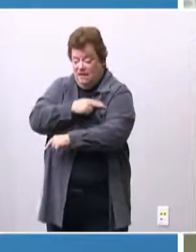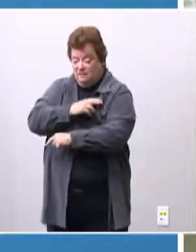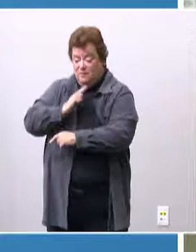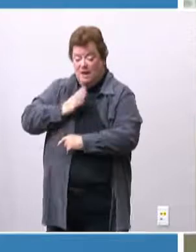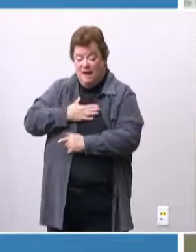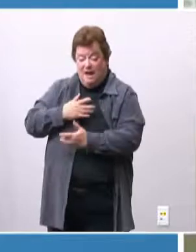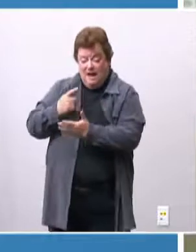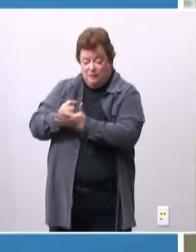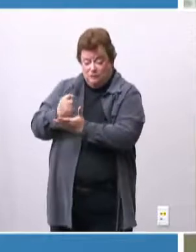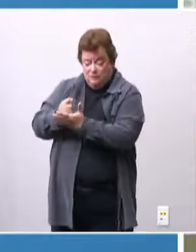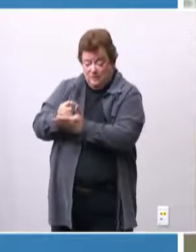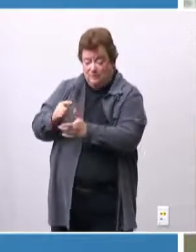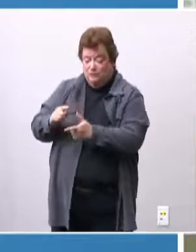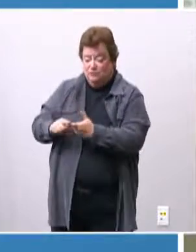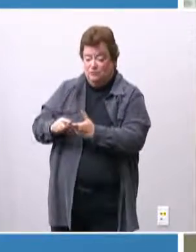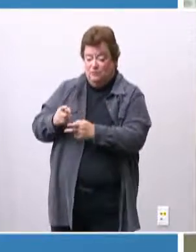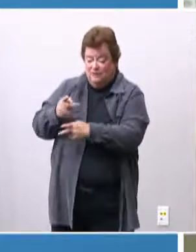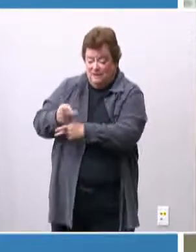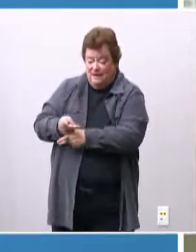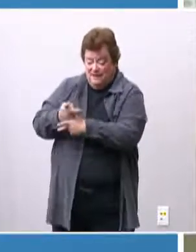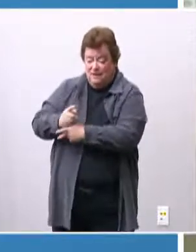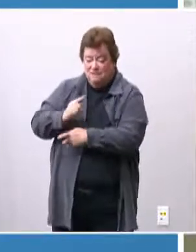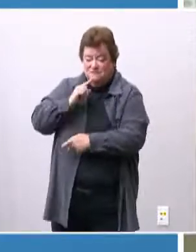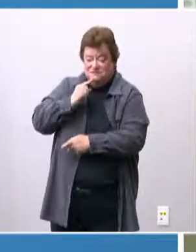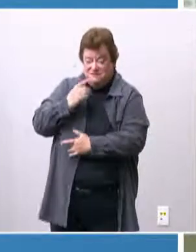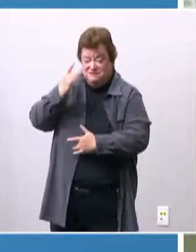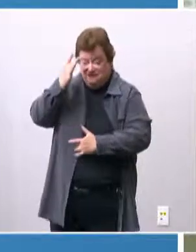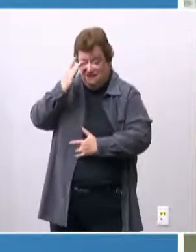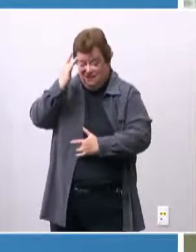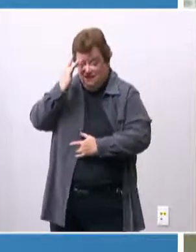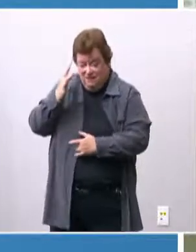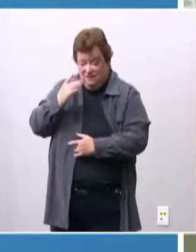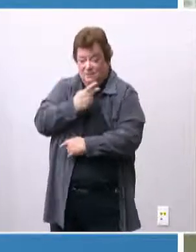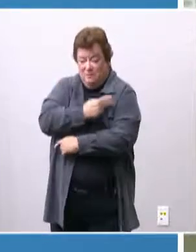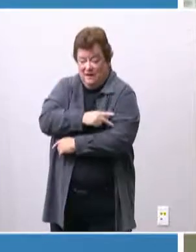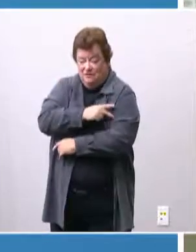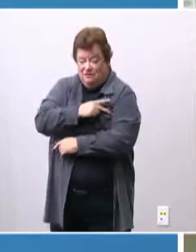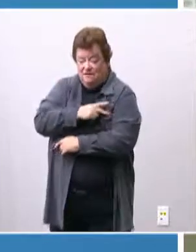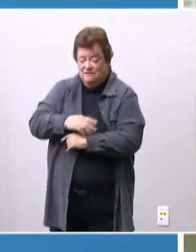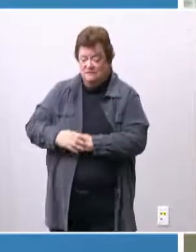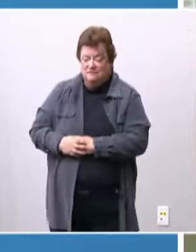treat seriously ill COVID patients really is